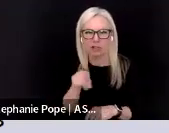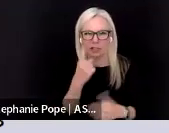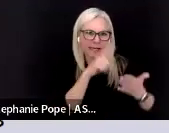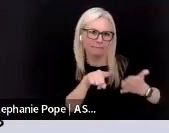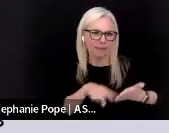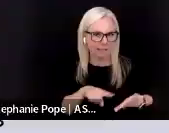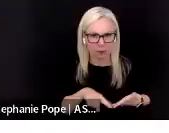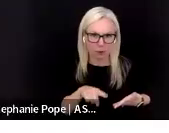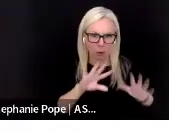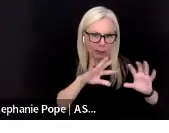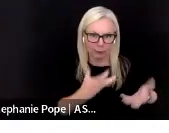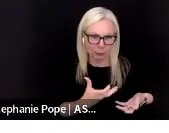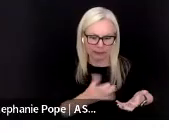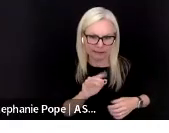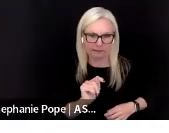unit.